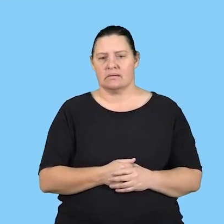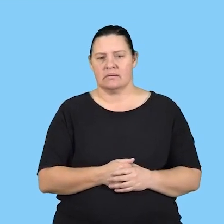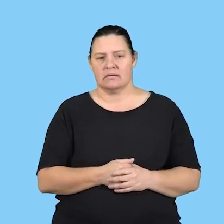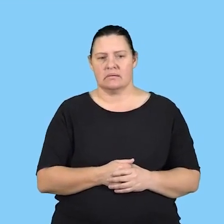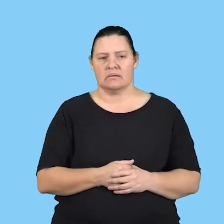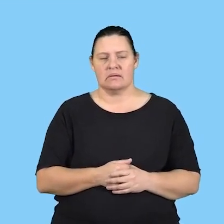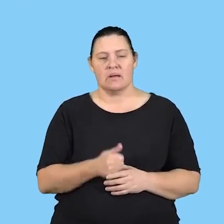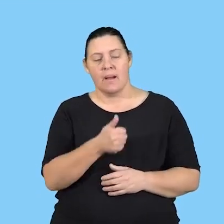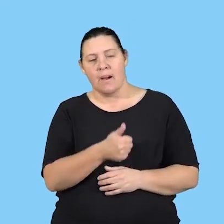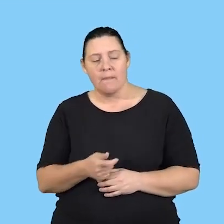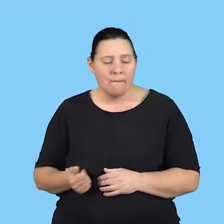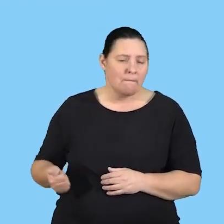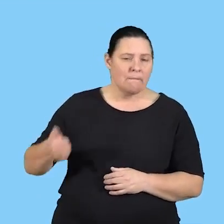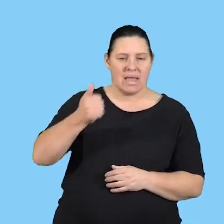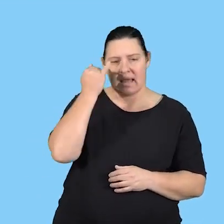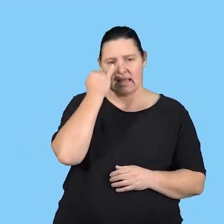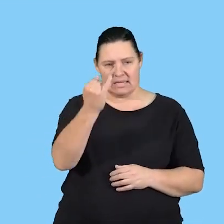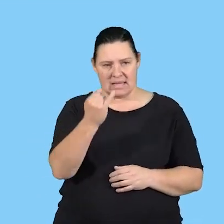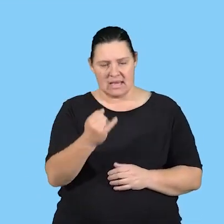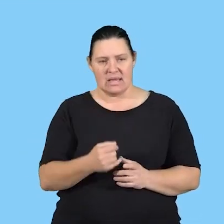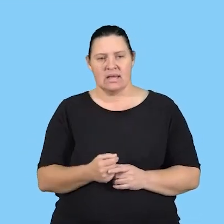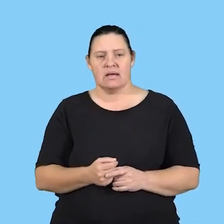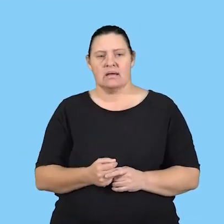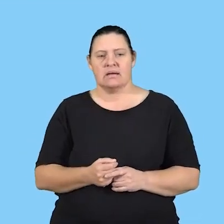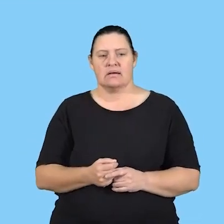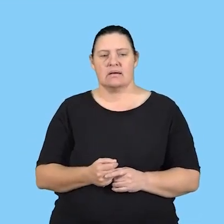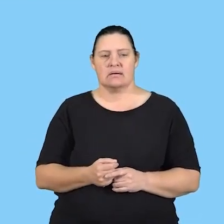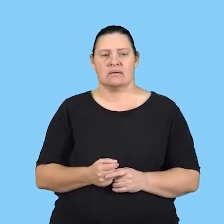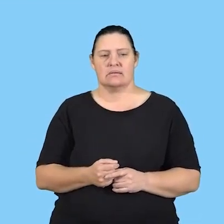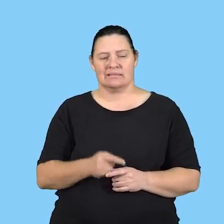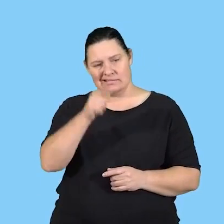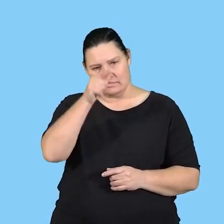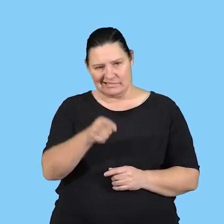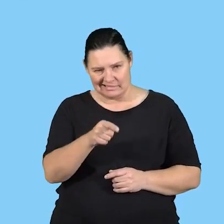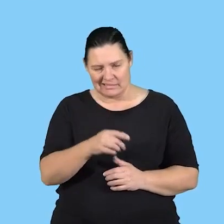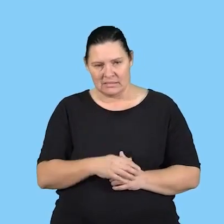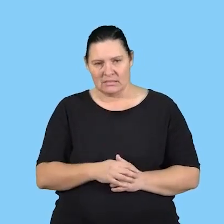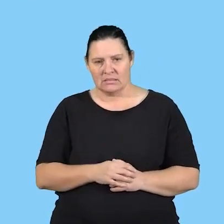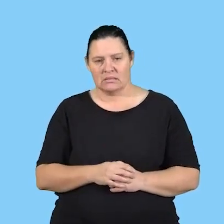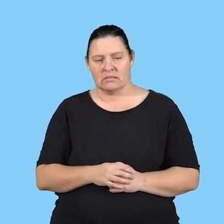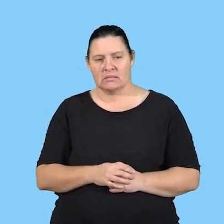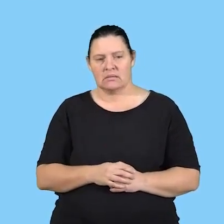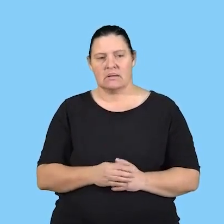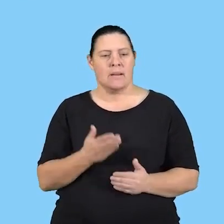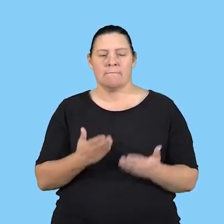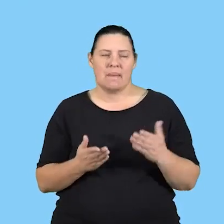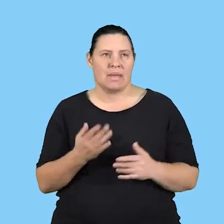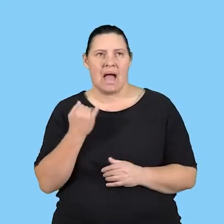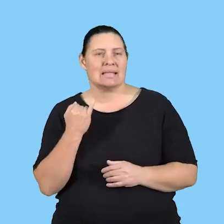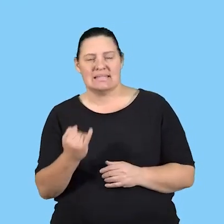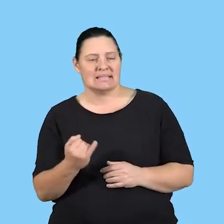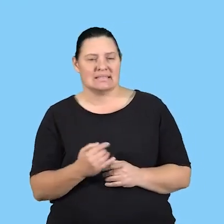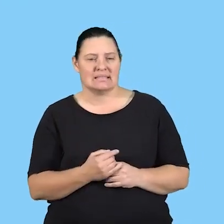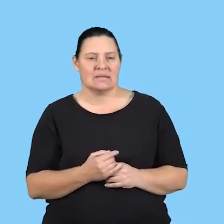The main idea with these, well, perhaps main